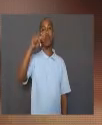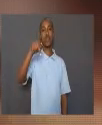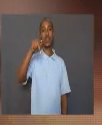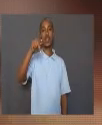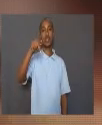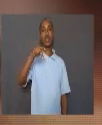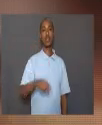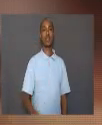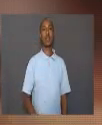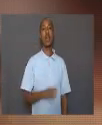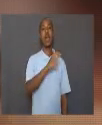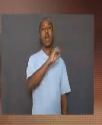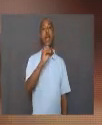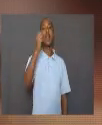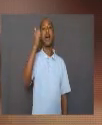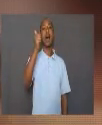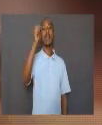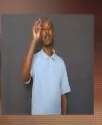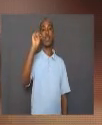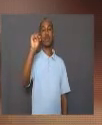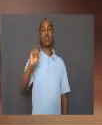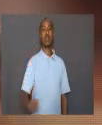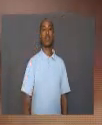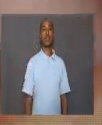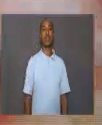phosphorus, and antimony.